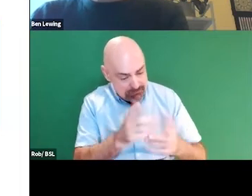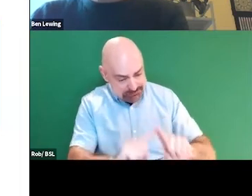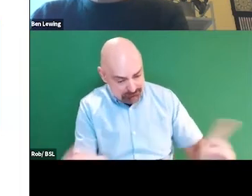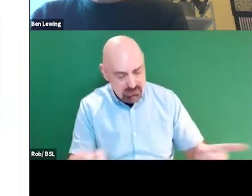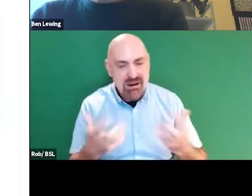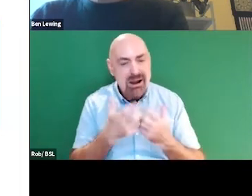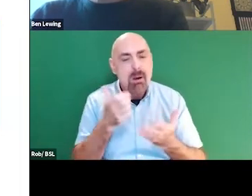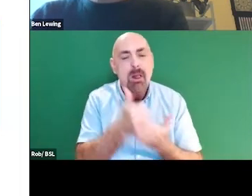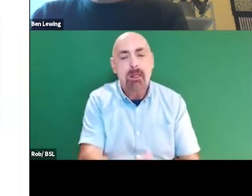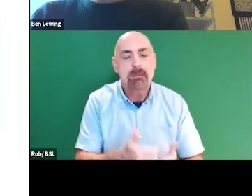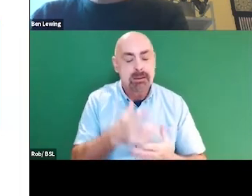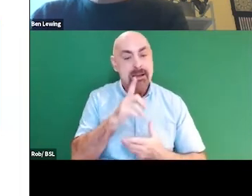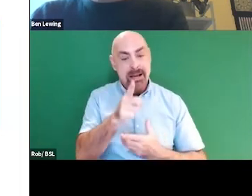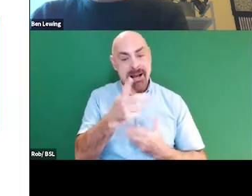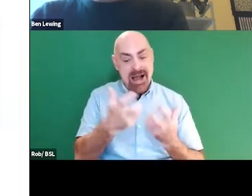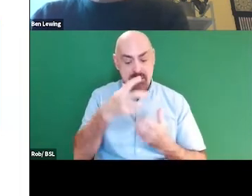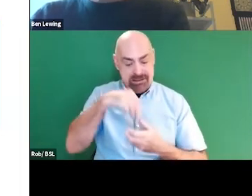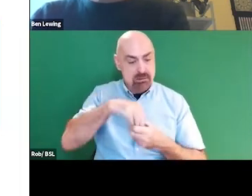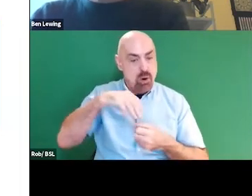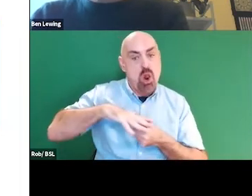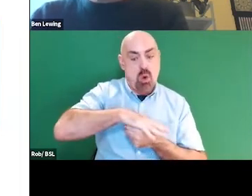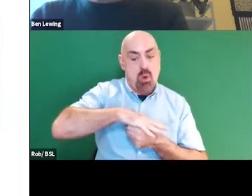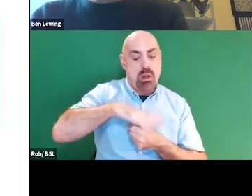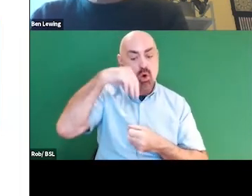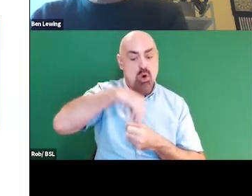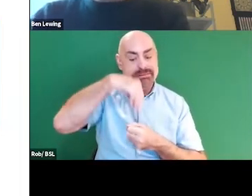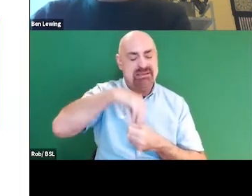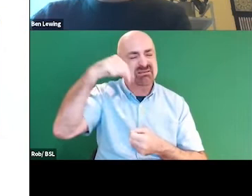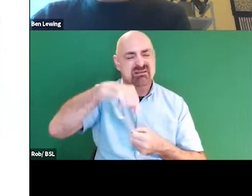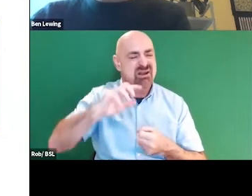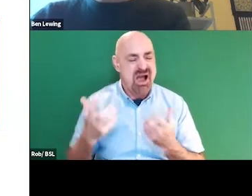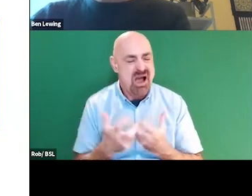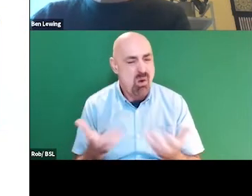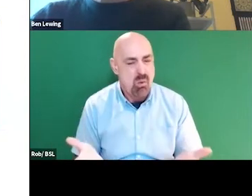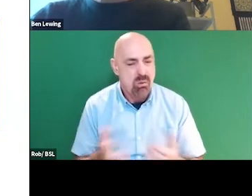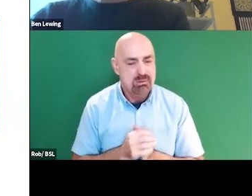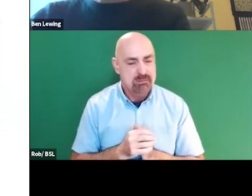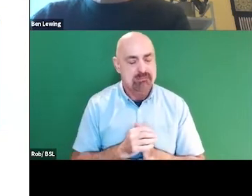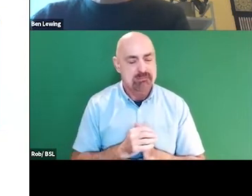will it fit into our local context? And how will it work in practice?